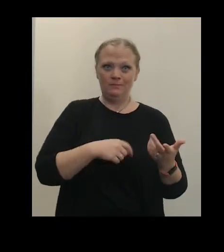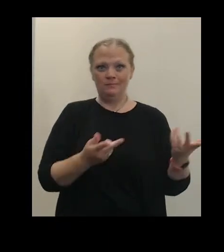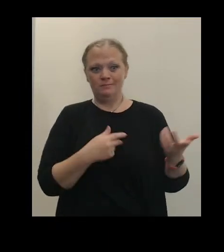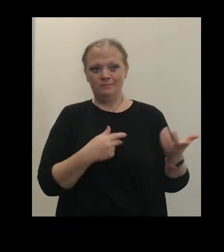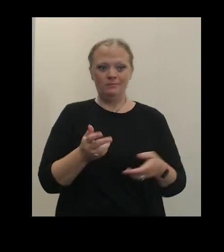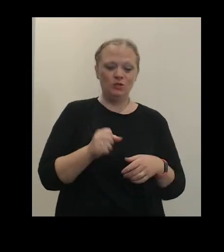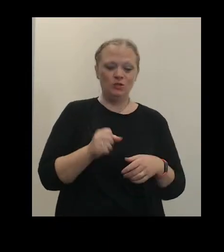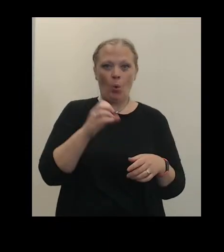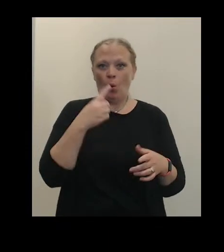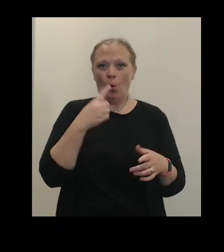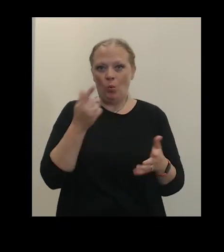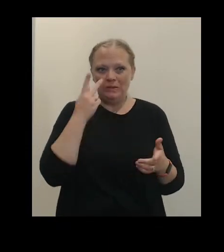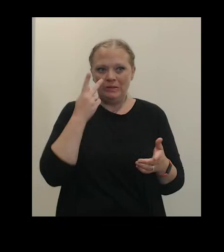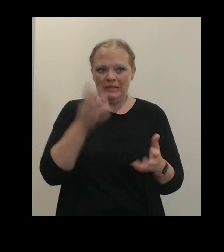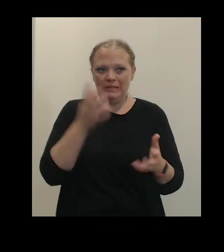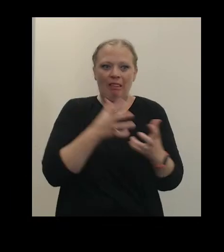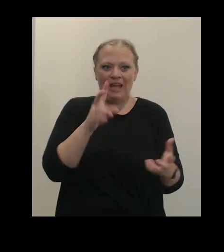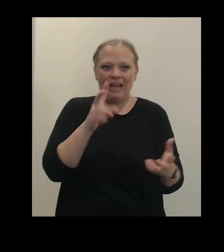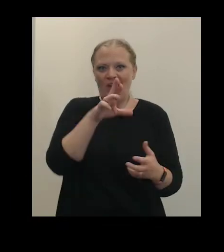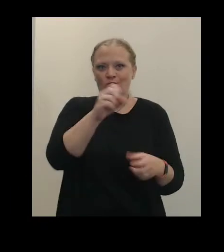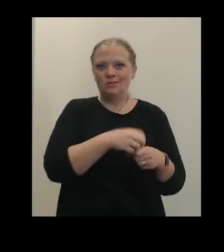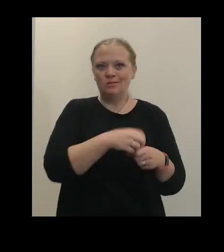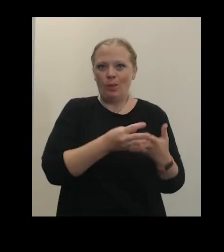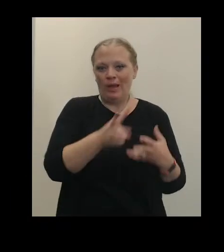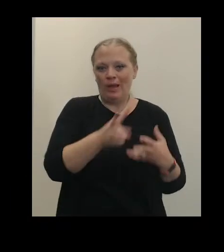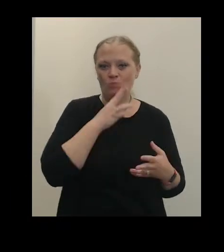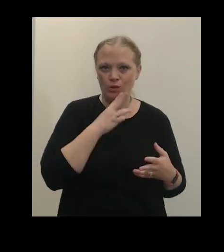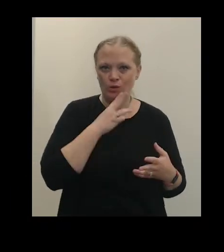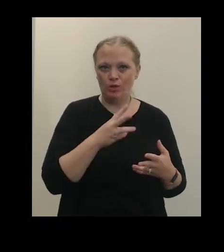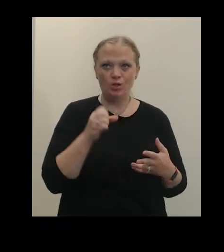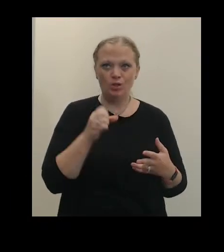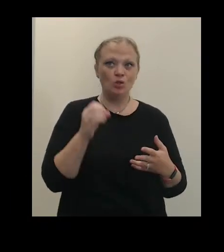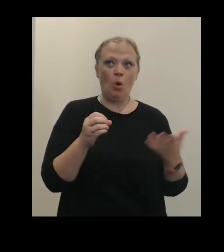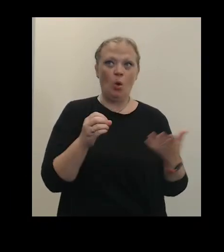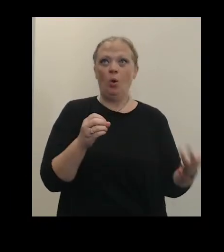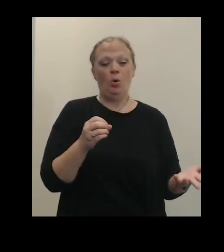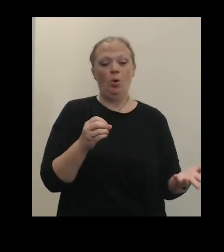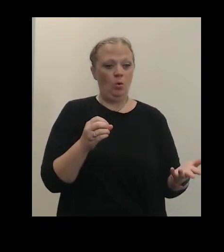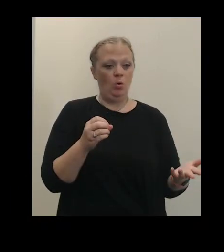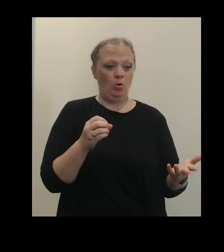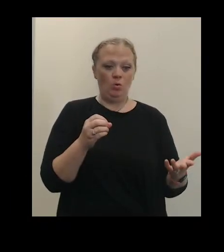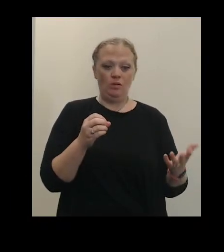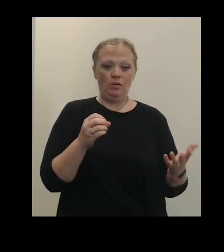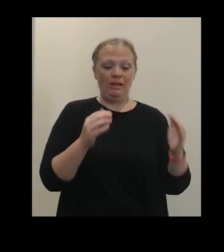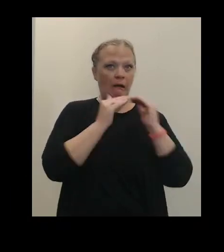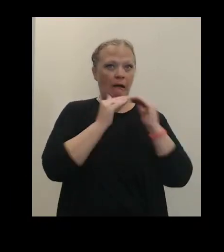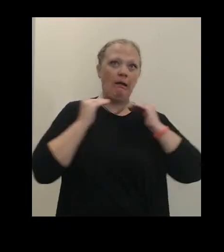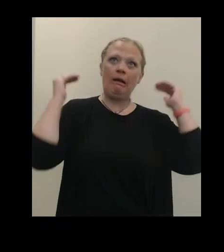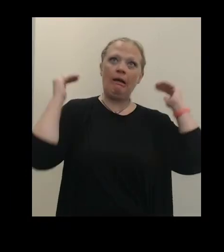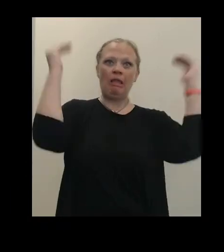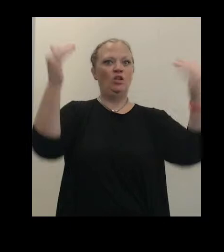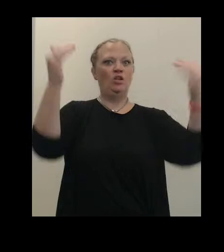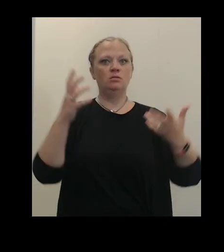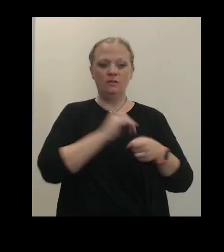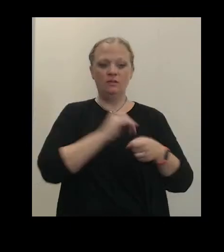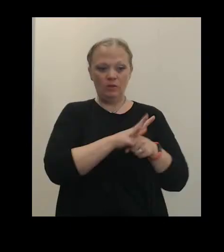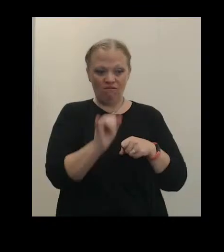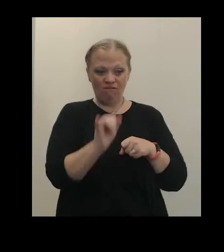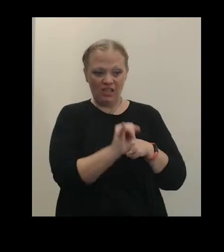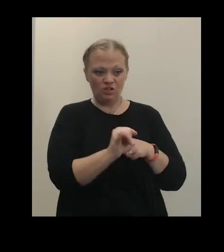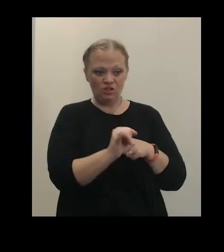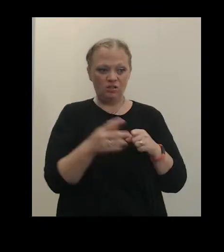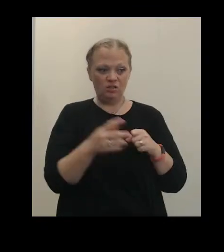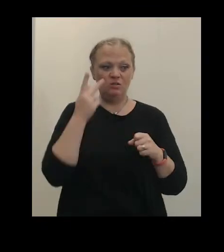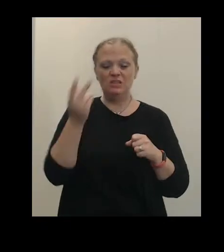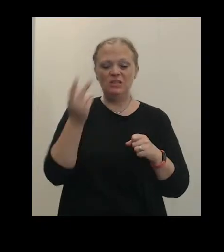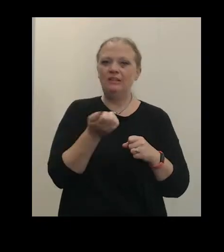our wastewater. So despite these very, very high levels of community COVID-19 infection, we're still seeing very few